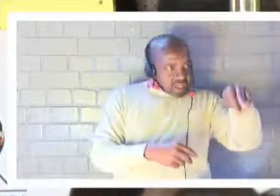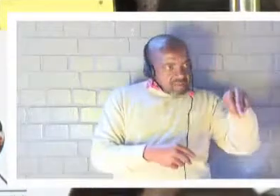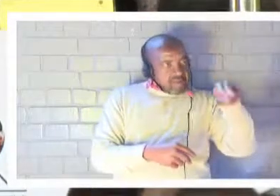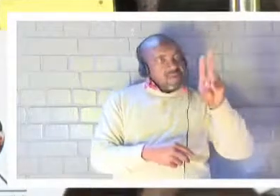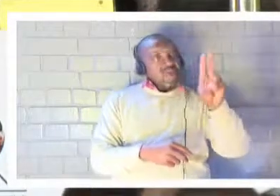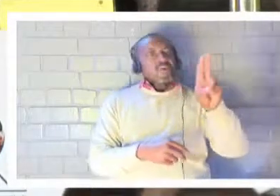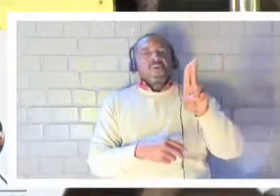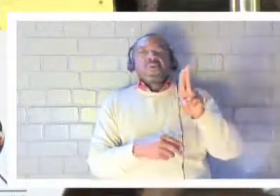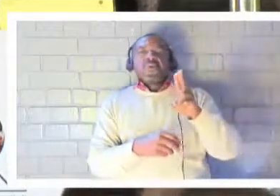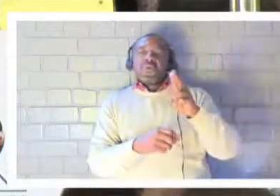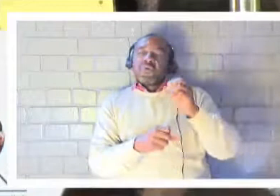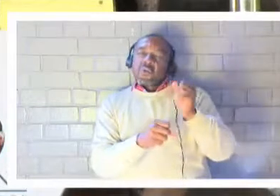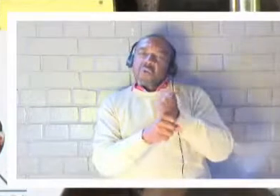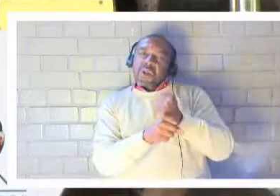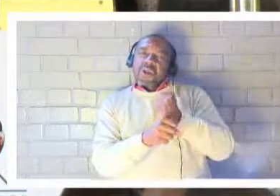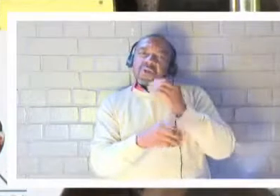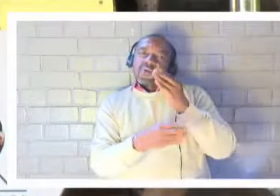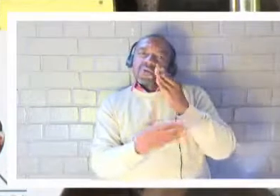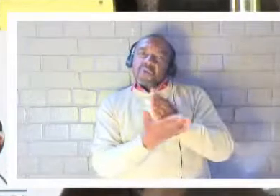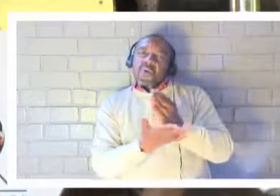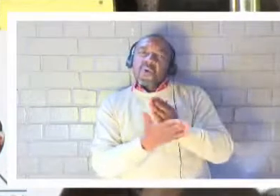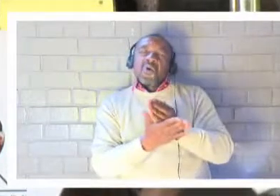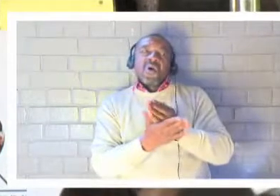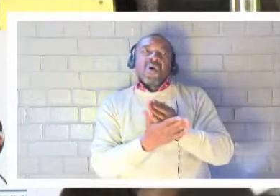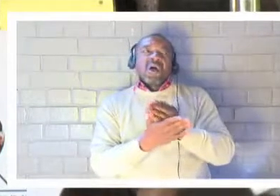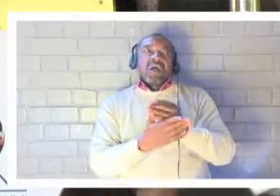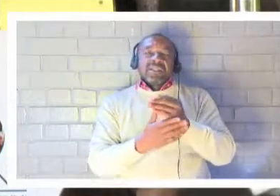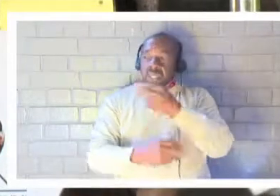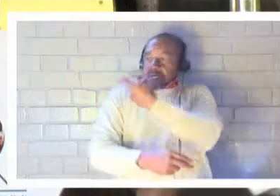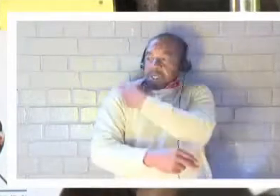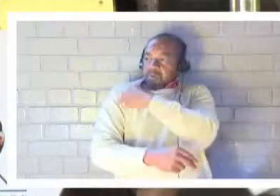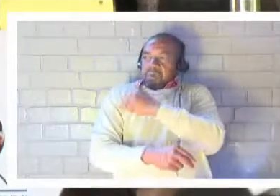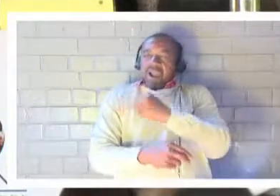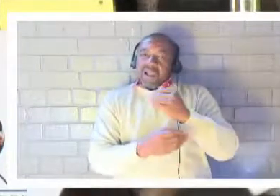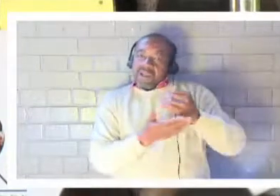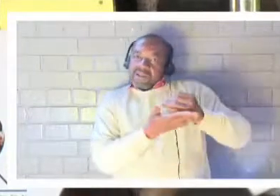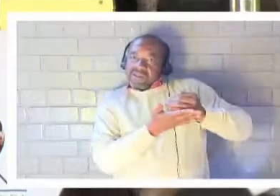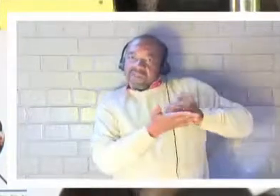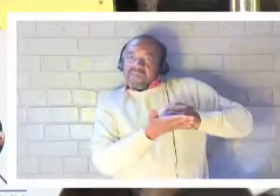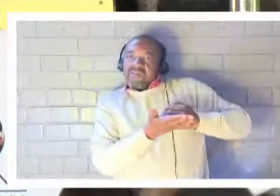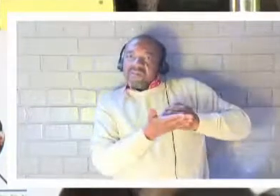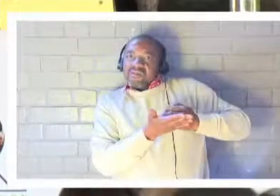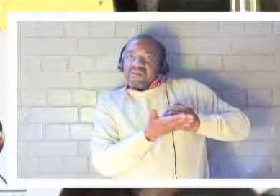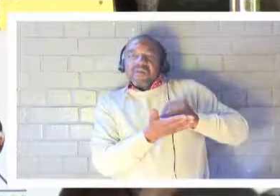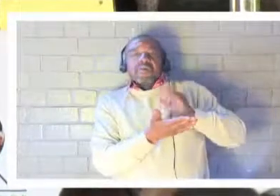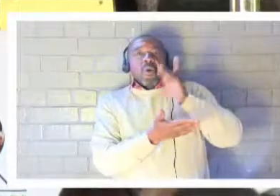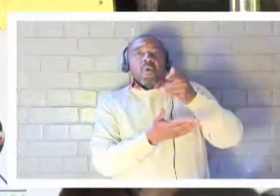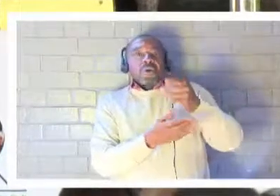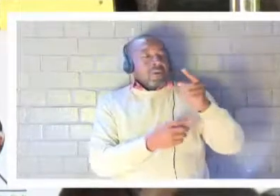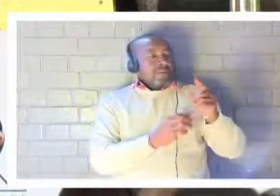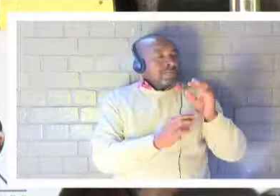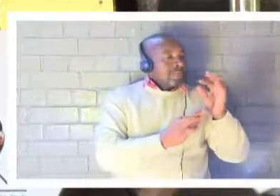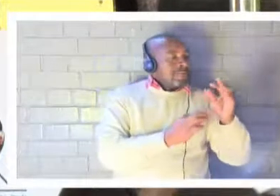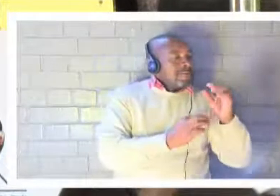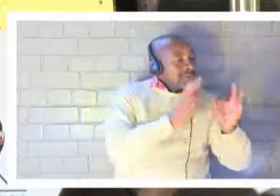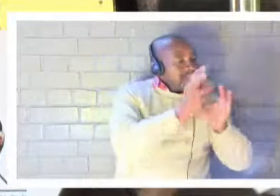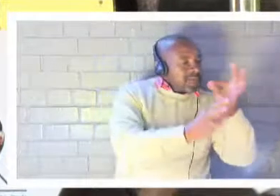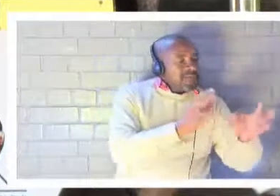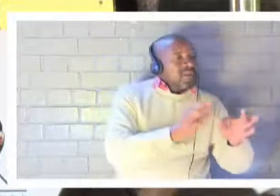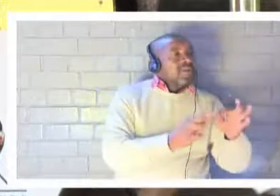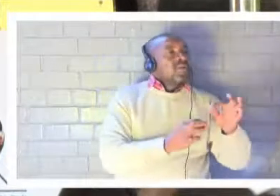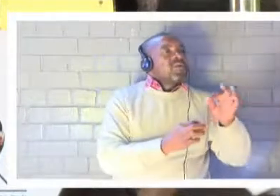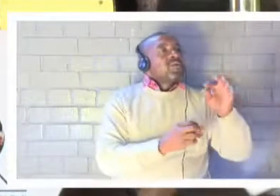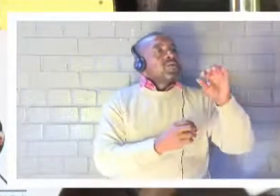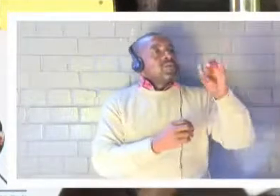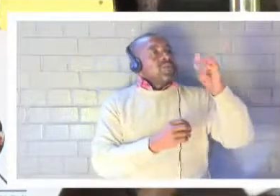infrastructure to ensure that this hospital is secured. They'll have to liaise with DID. OHS as